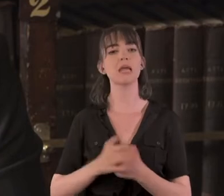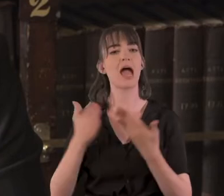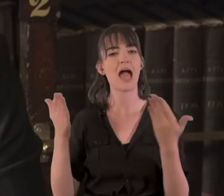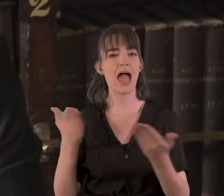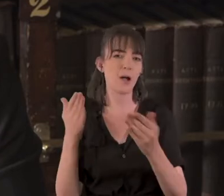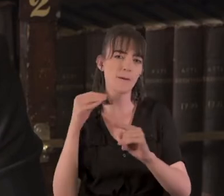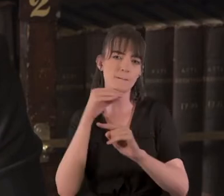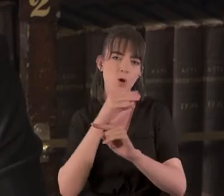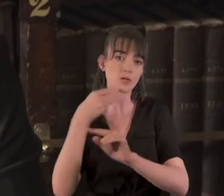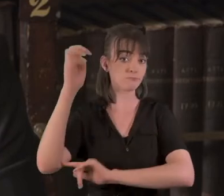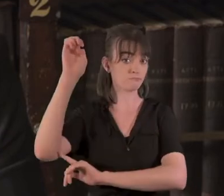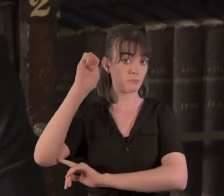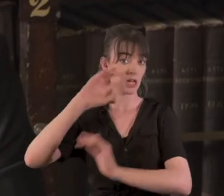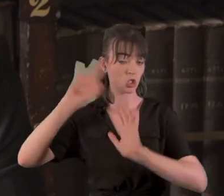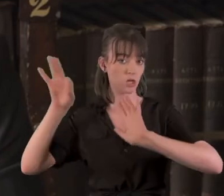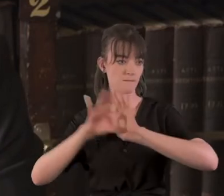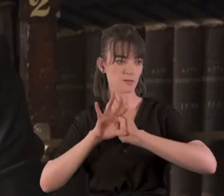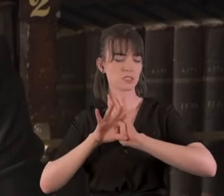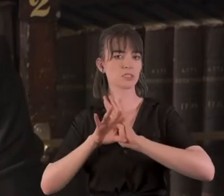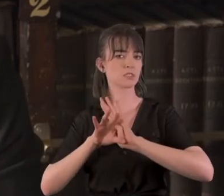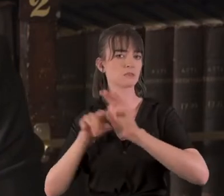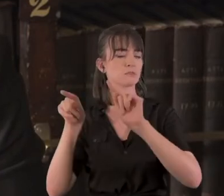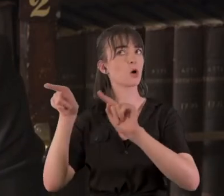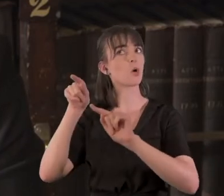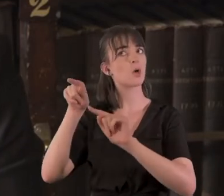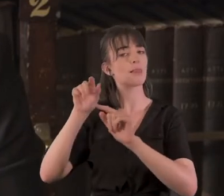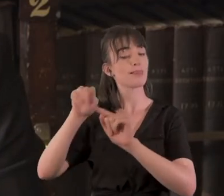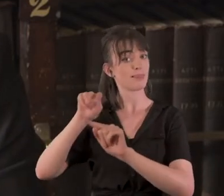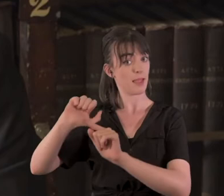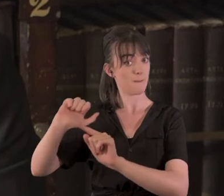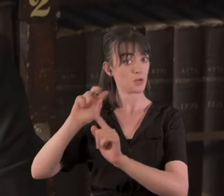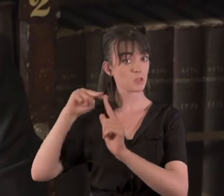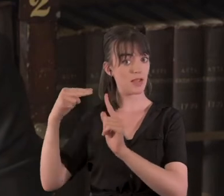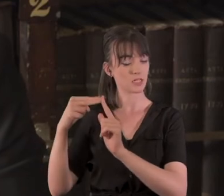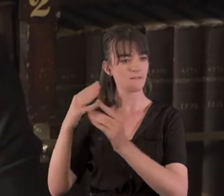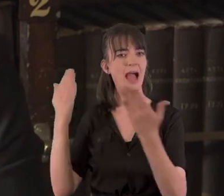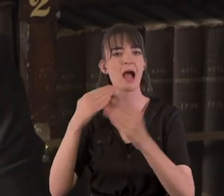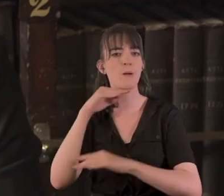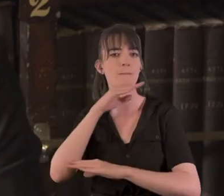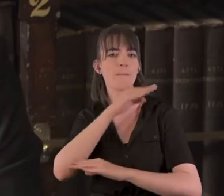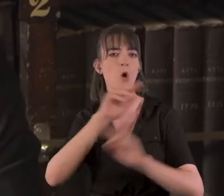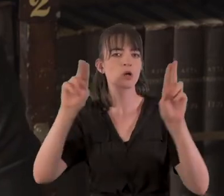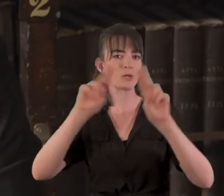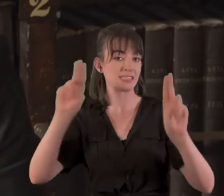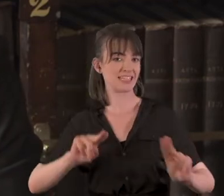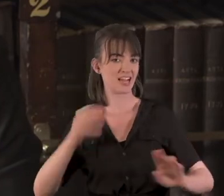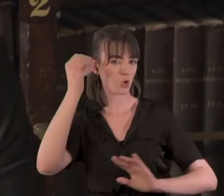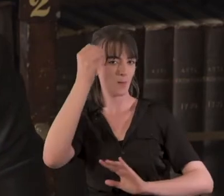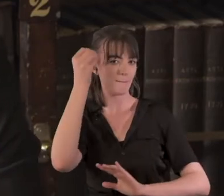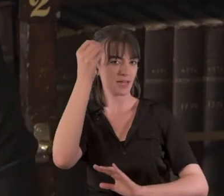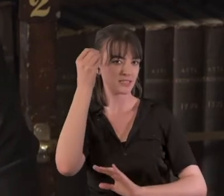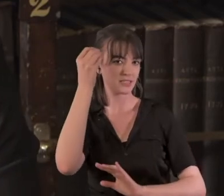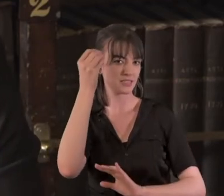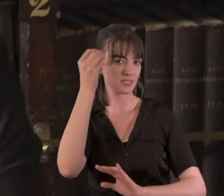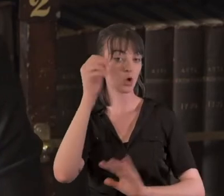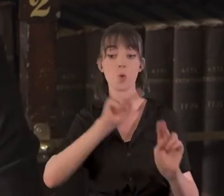government? How significant a factor in their thinking was wider international opinion? And what parts of the world, apart from